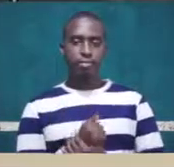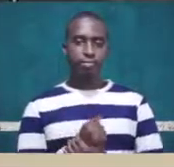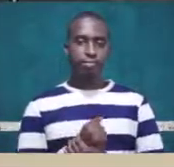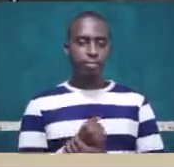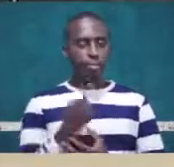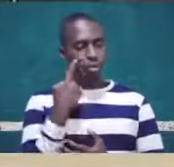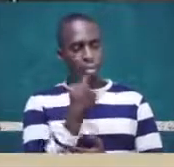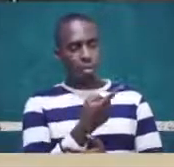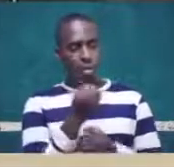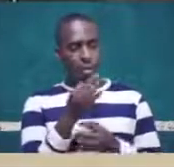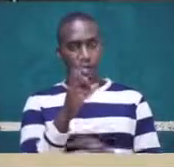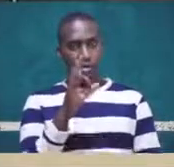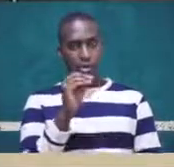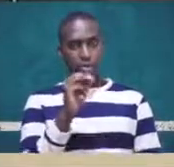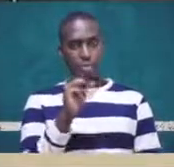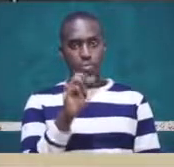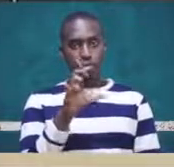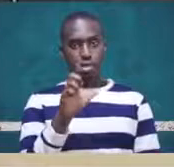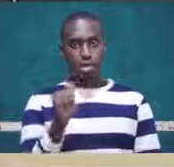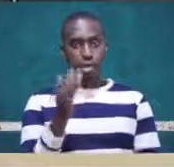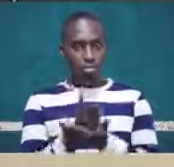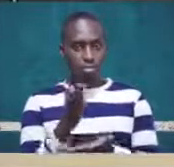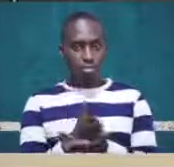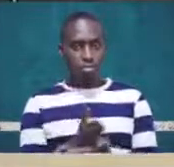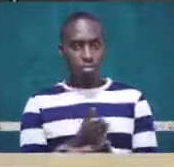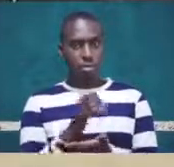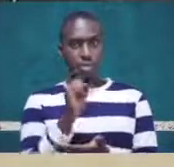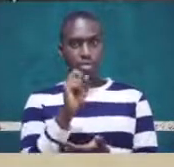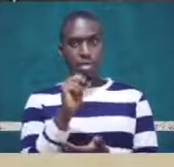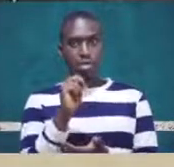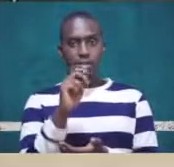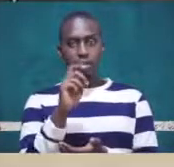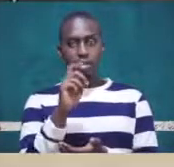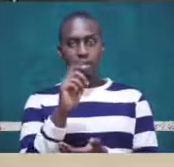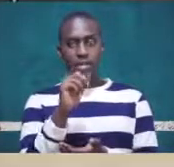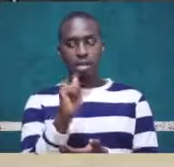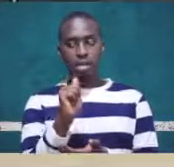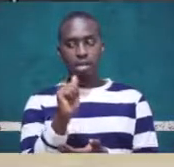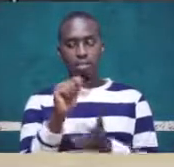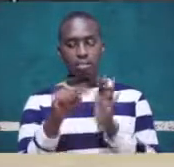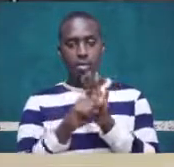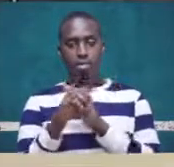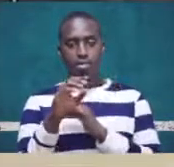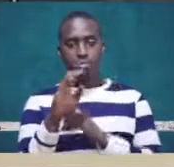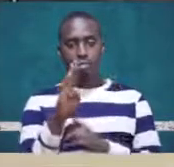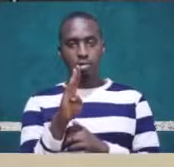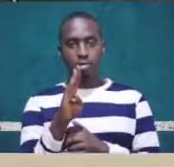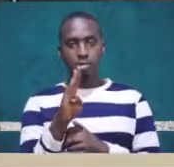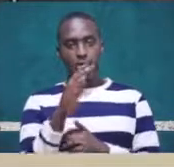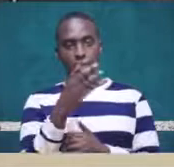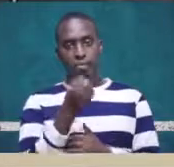dx. Check the formula is correct. Yes, it is there. Minus sine of A minus B. This is a